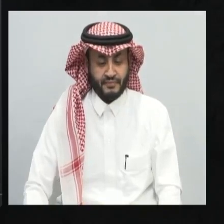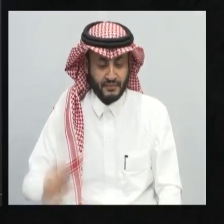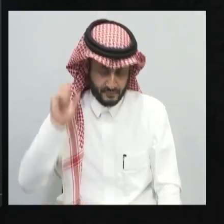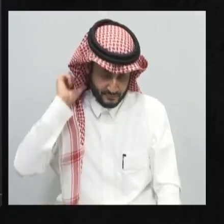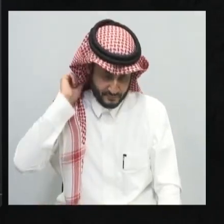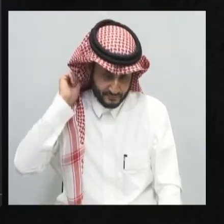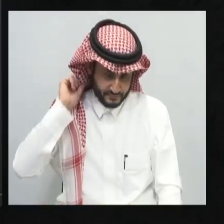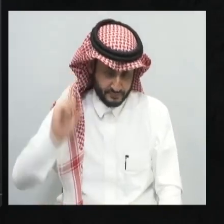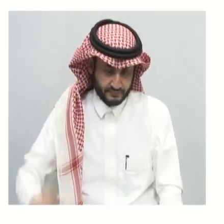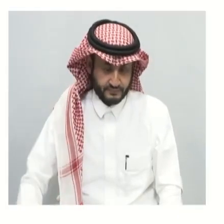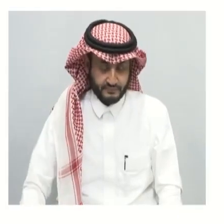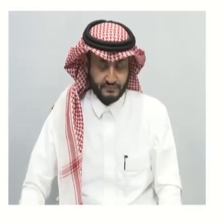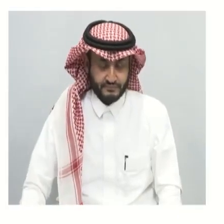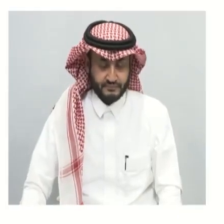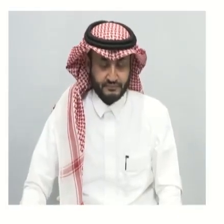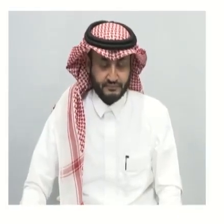is one of two.